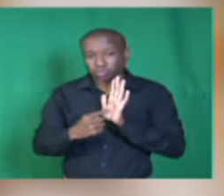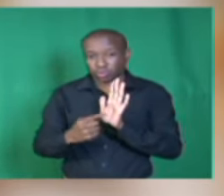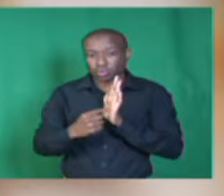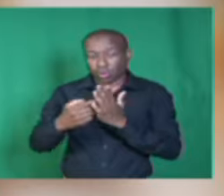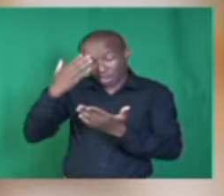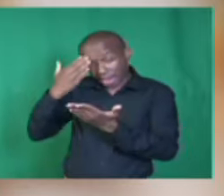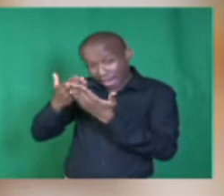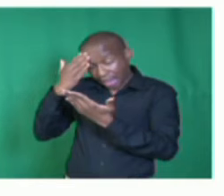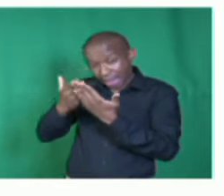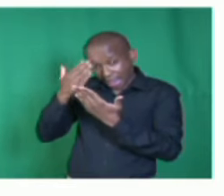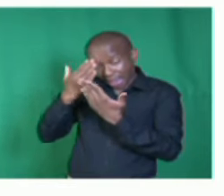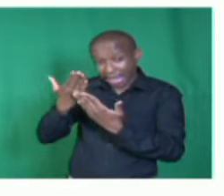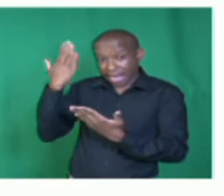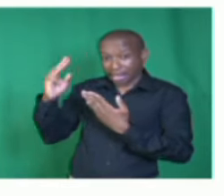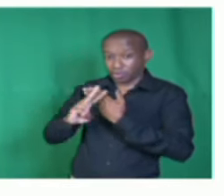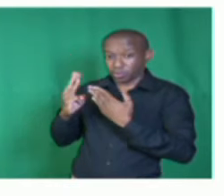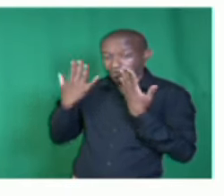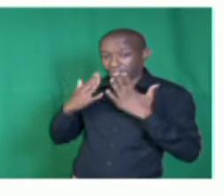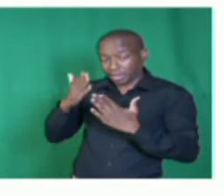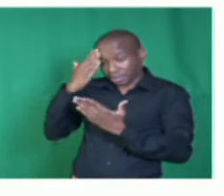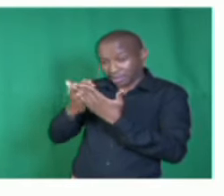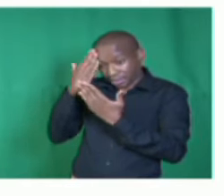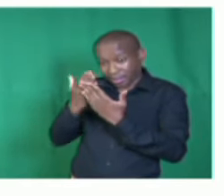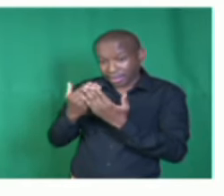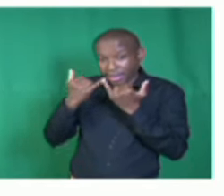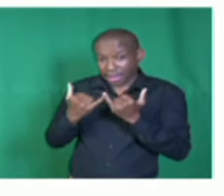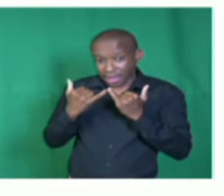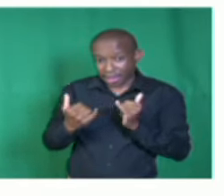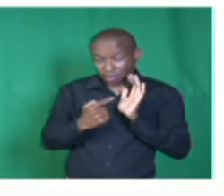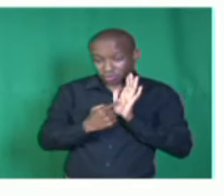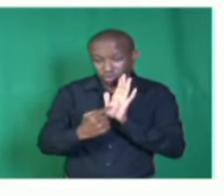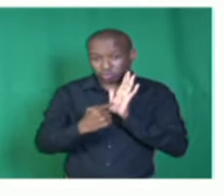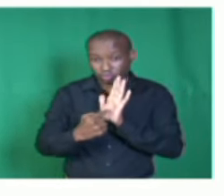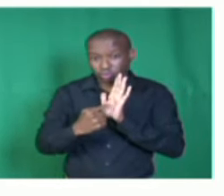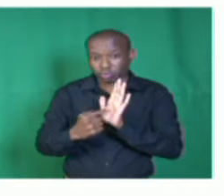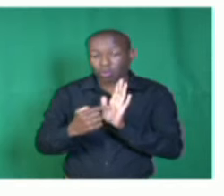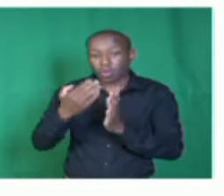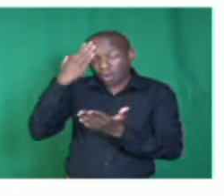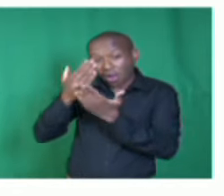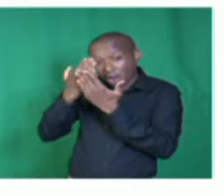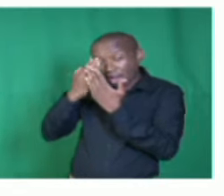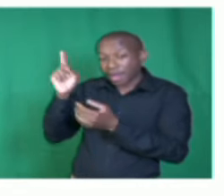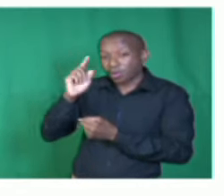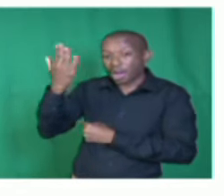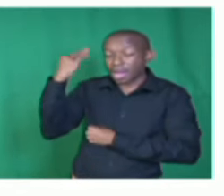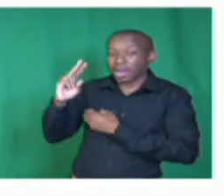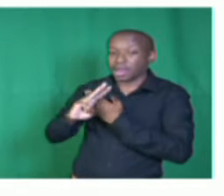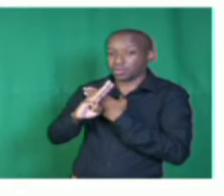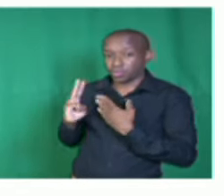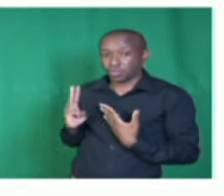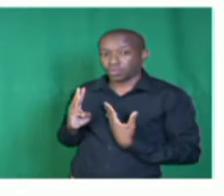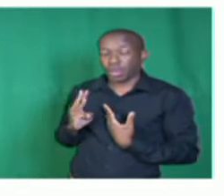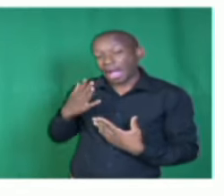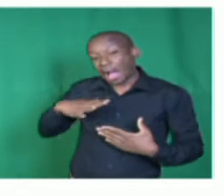learned about last week, so as to put in picture those learners that didn't get the